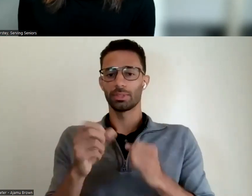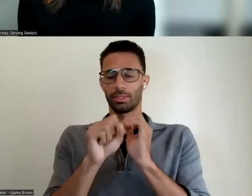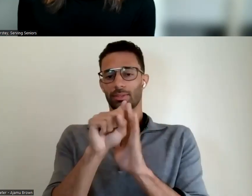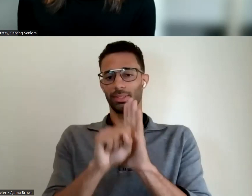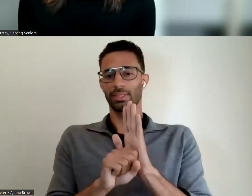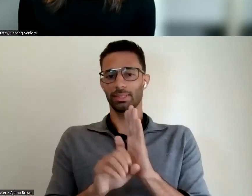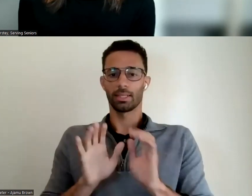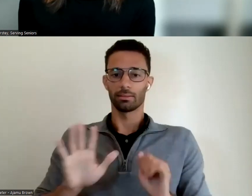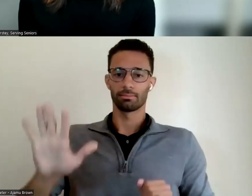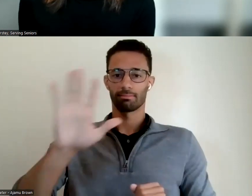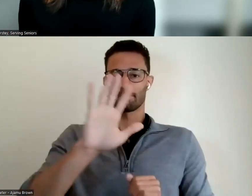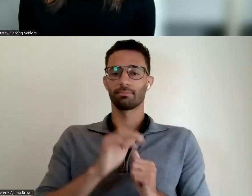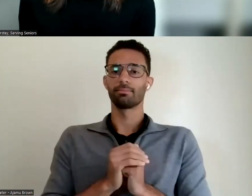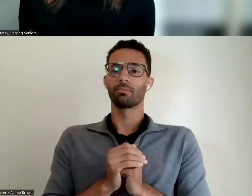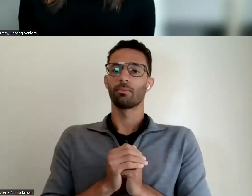Are these, the